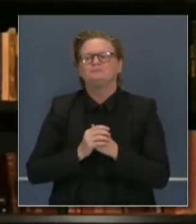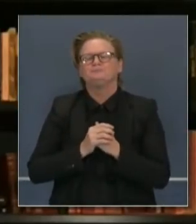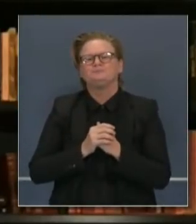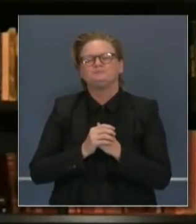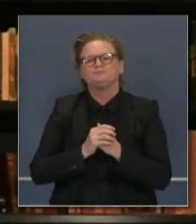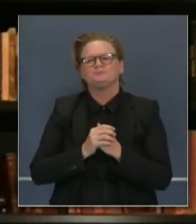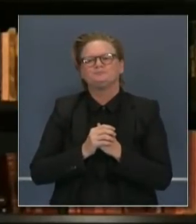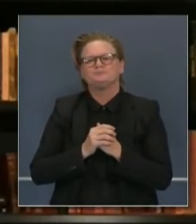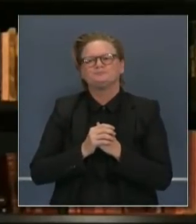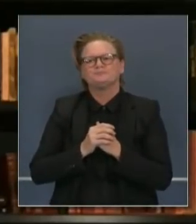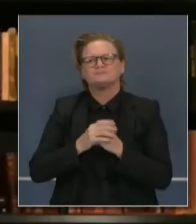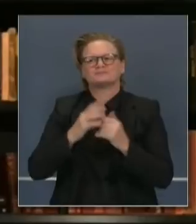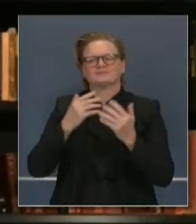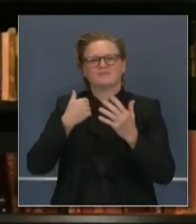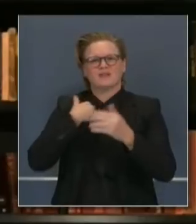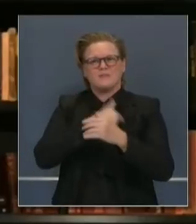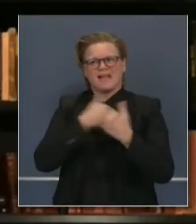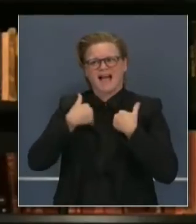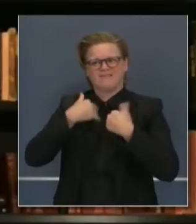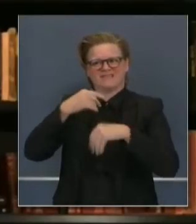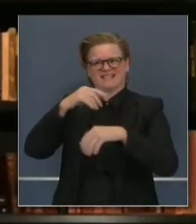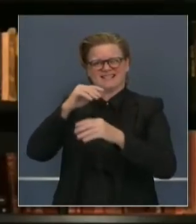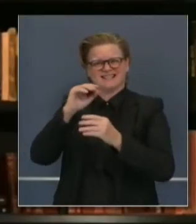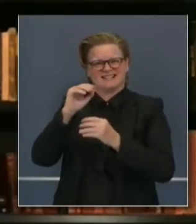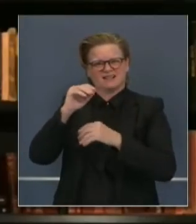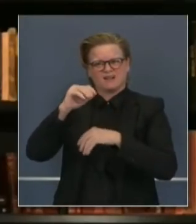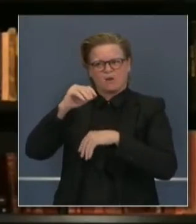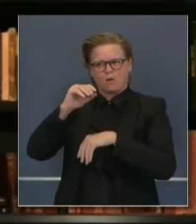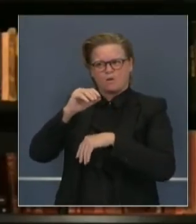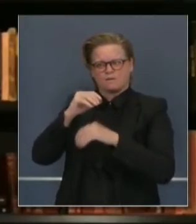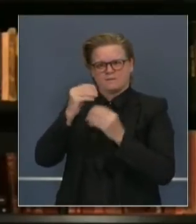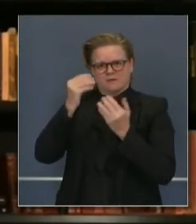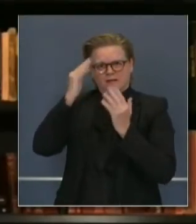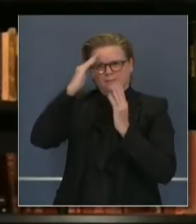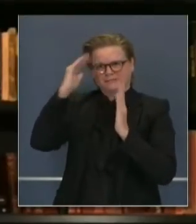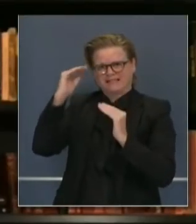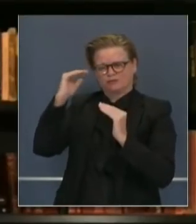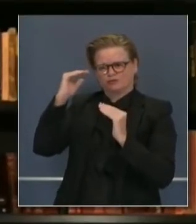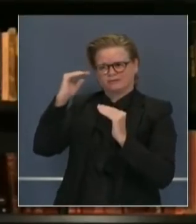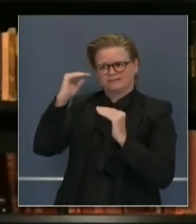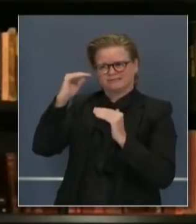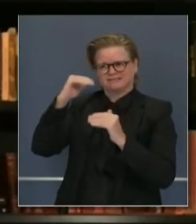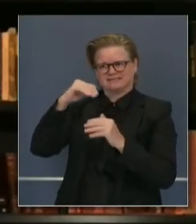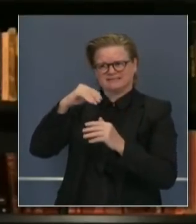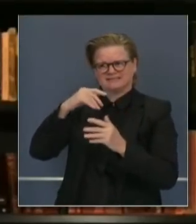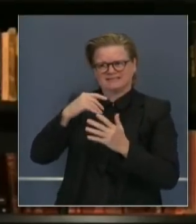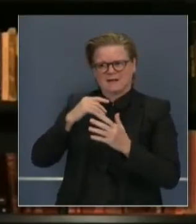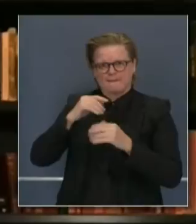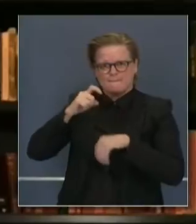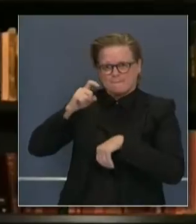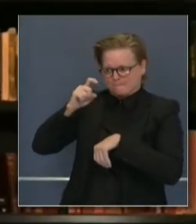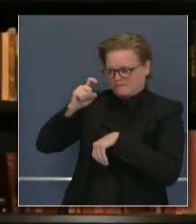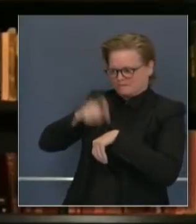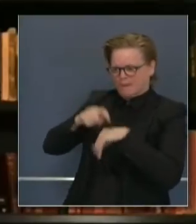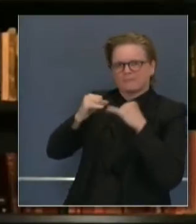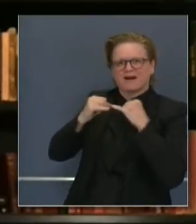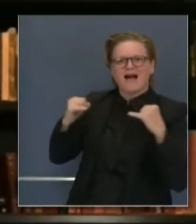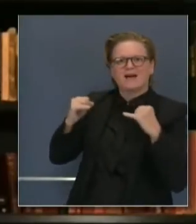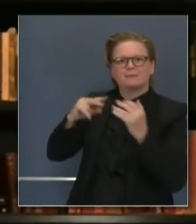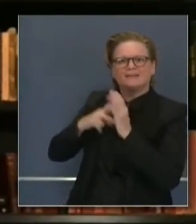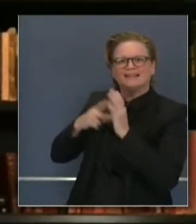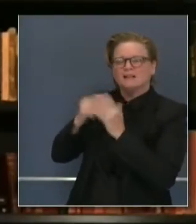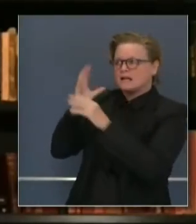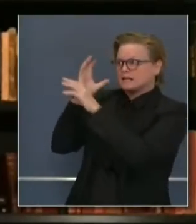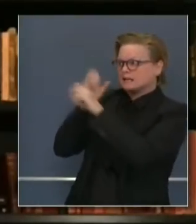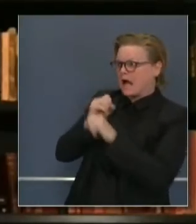put a timeline in terms of our own internal expectations to clear out that backlog. We have 5 new people